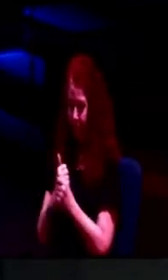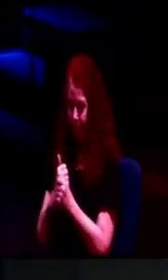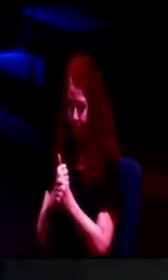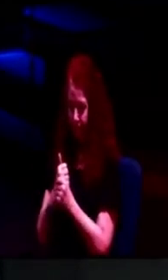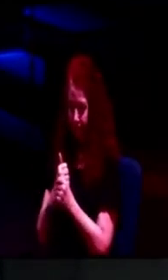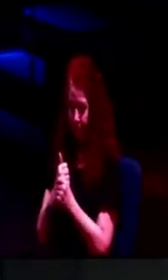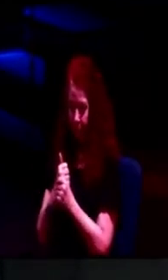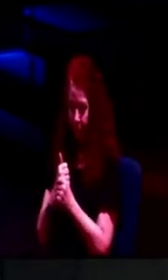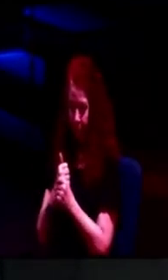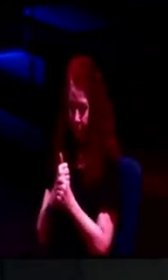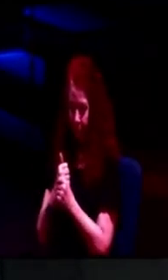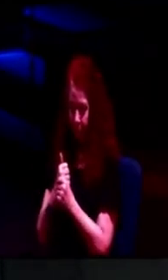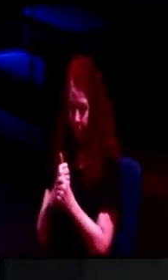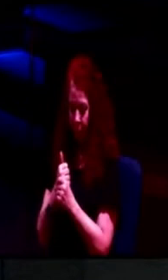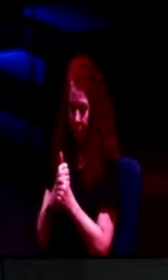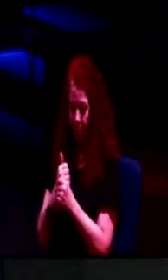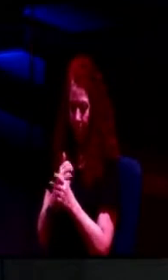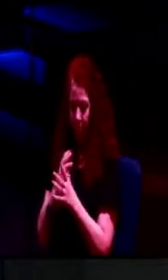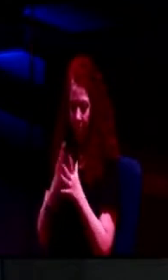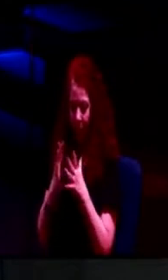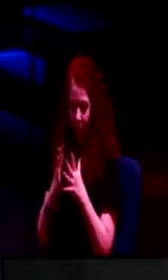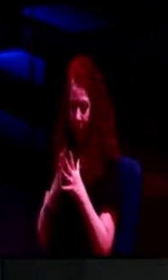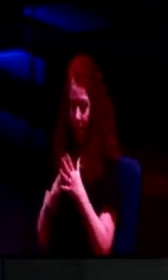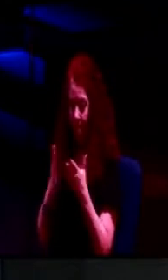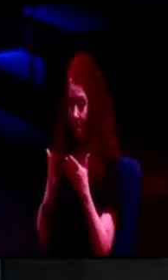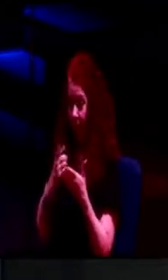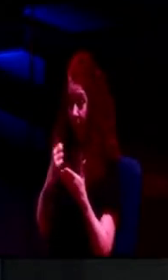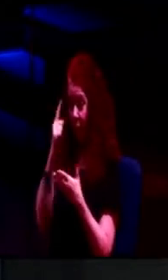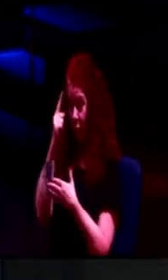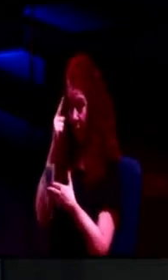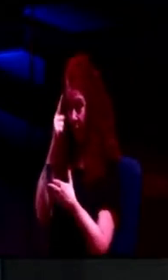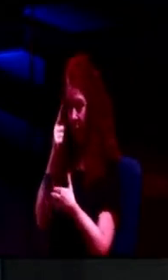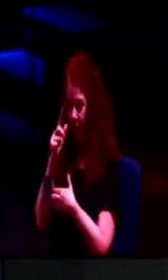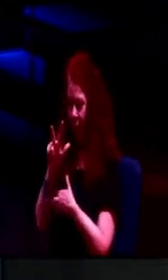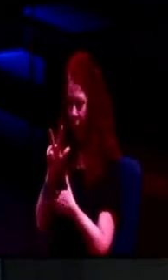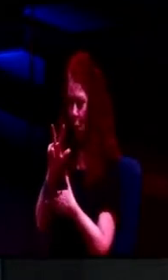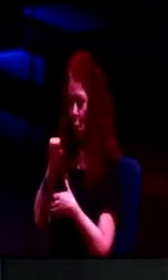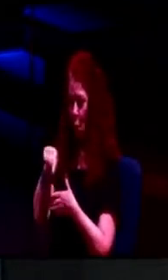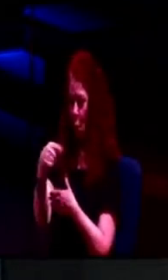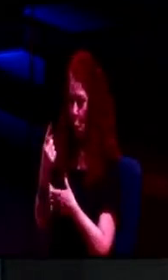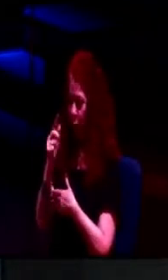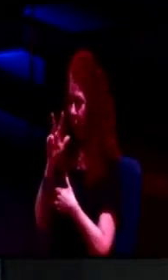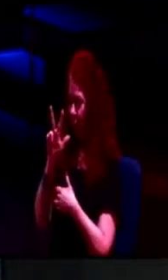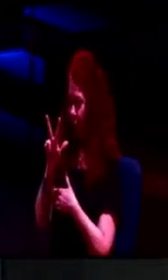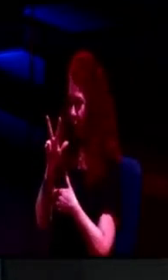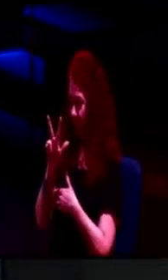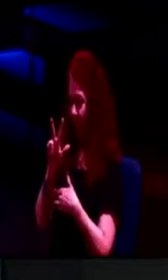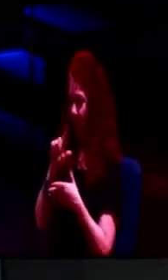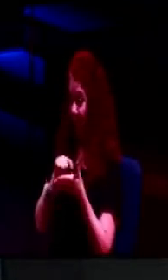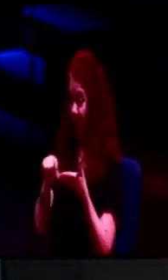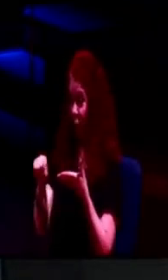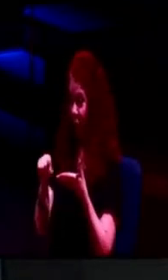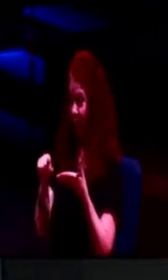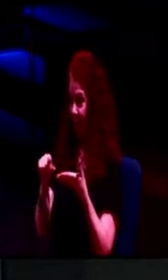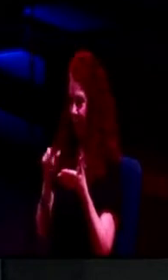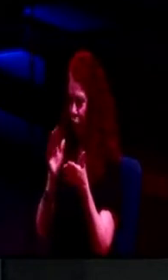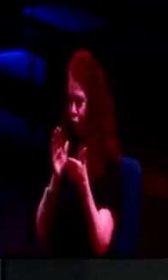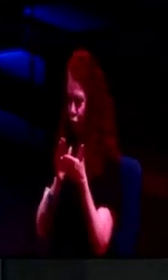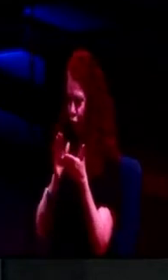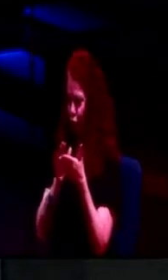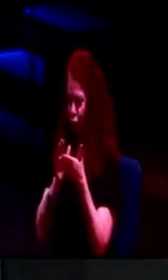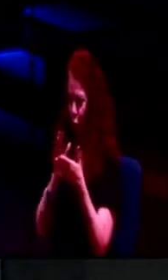in these three verses. So don't get too excited. It's not going to be long, though. But here he tells another